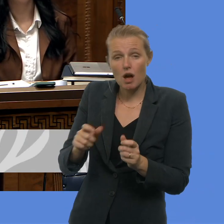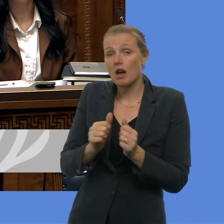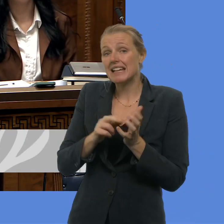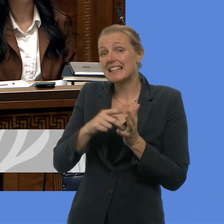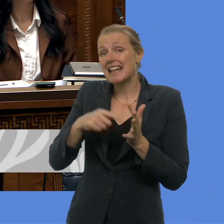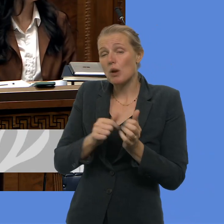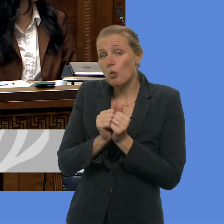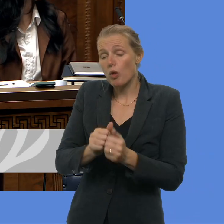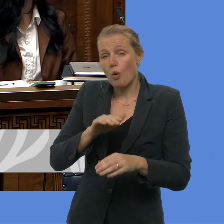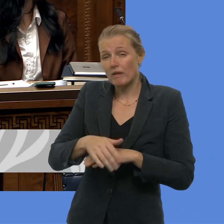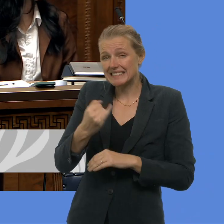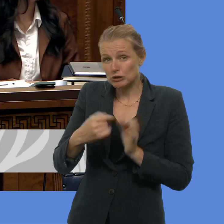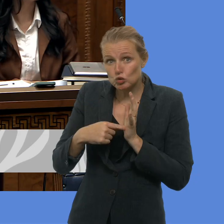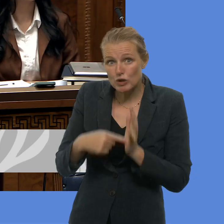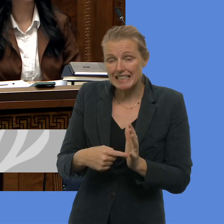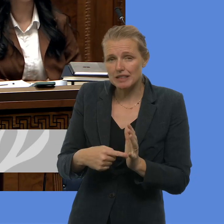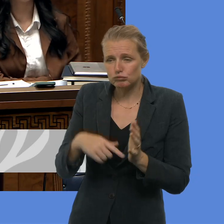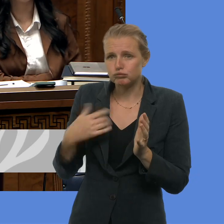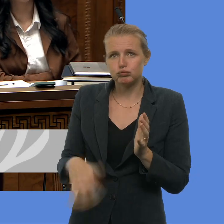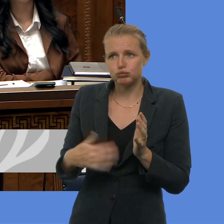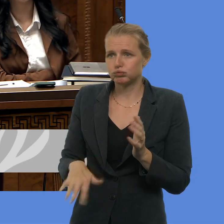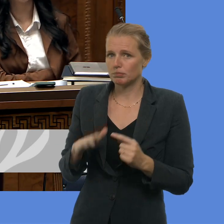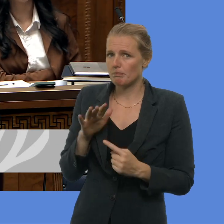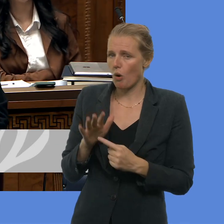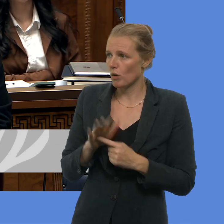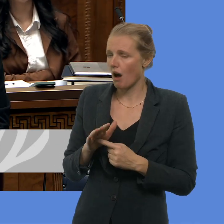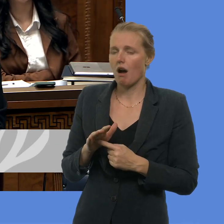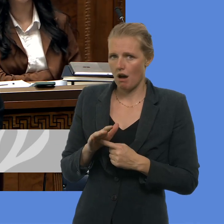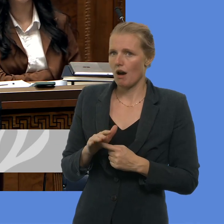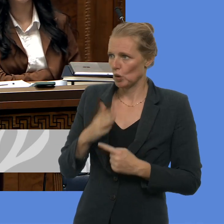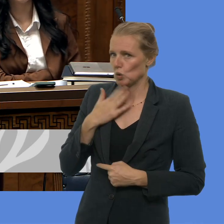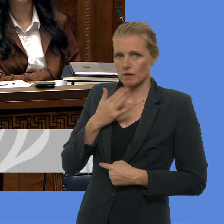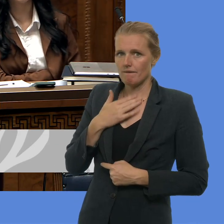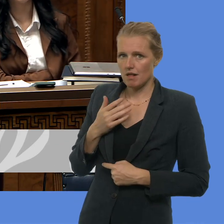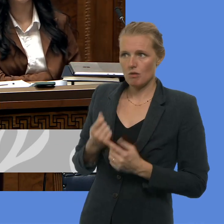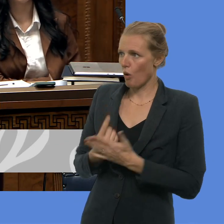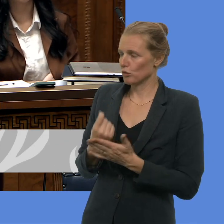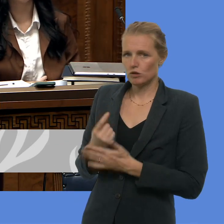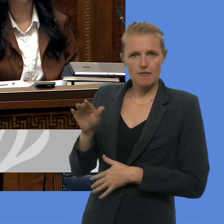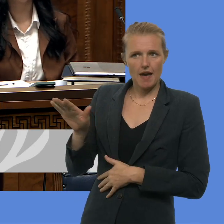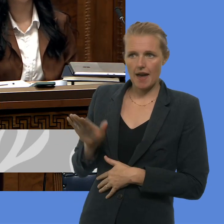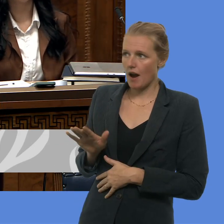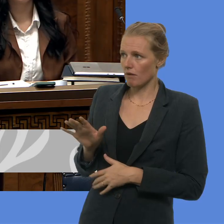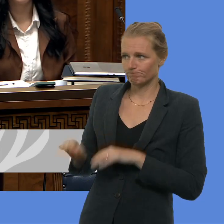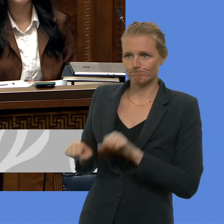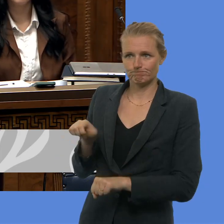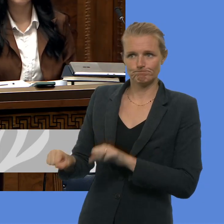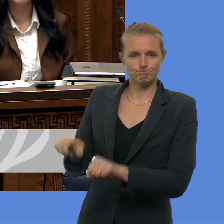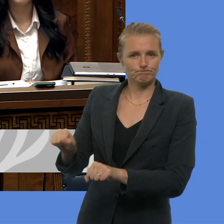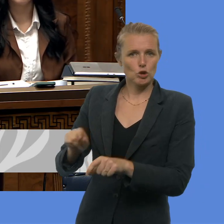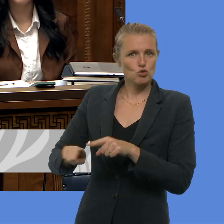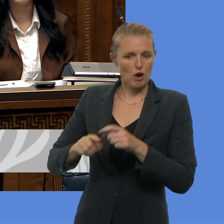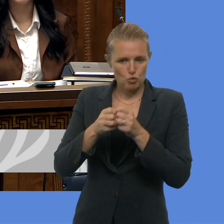6 trillion. So that's why it's really, really important that we continue to reach for all of those opportunities to create more jobs and to grow